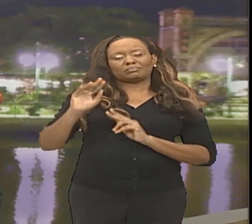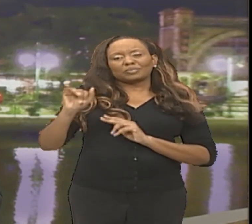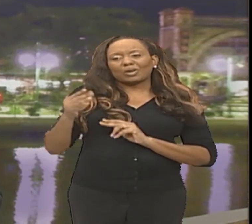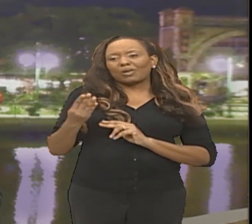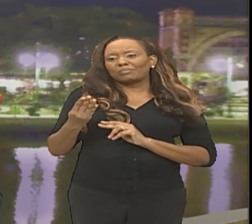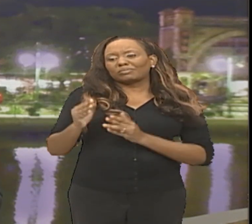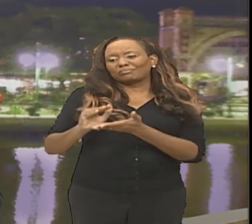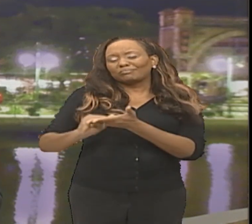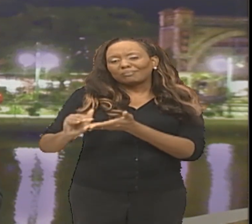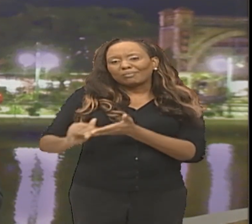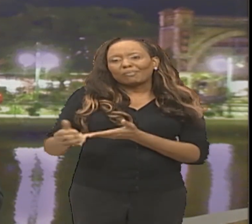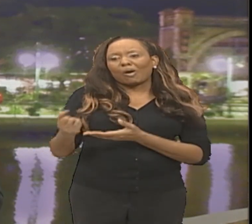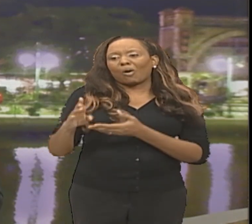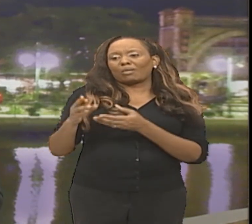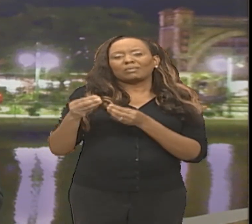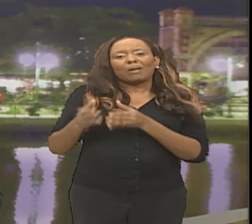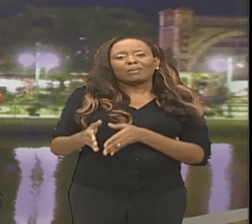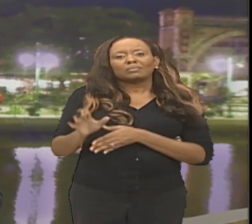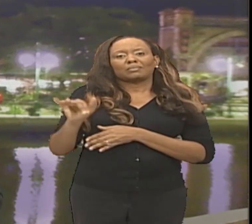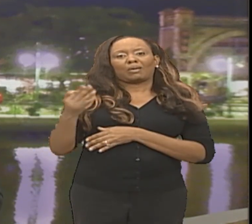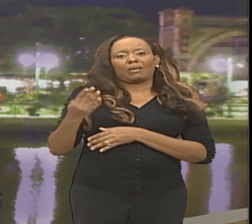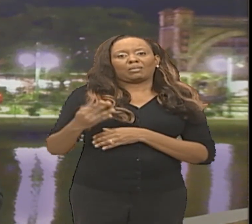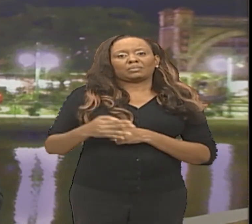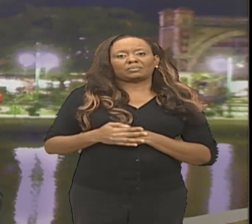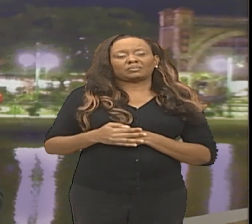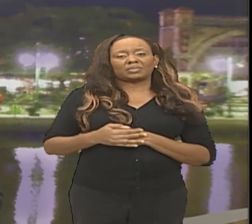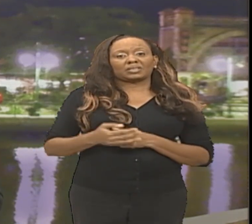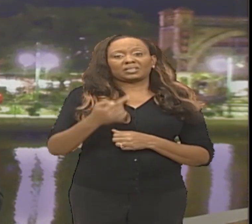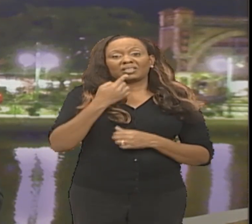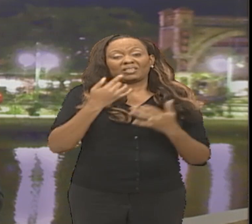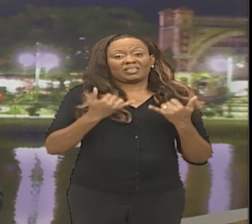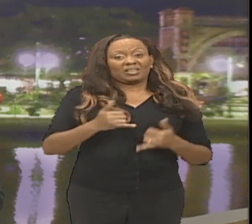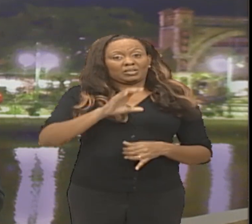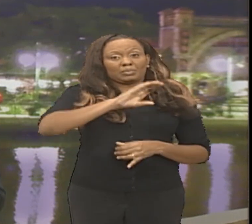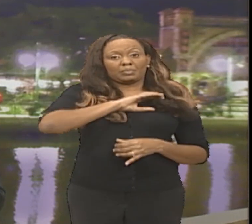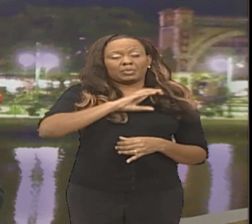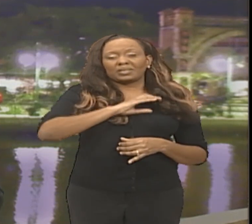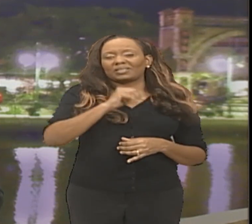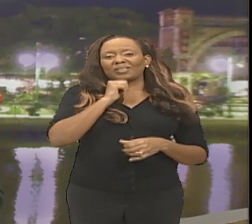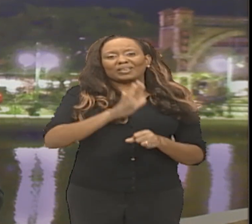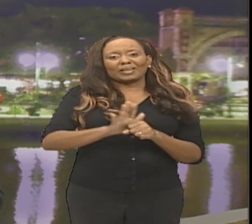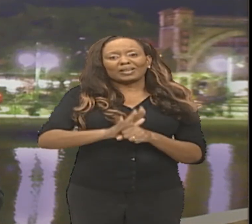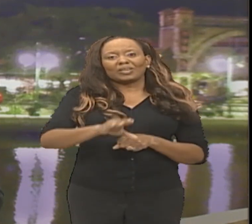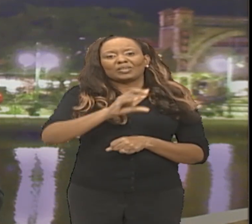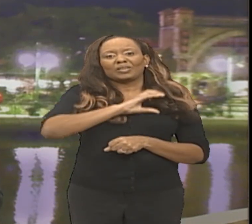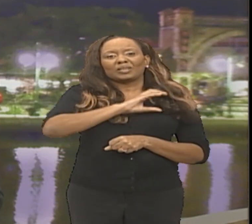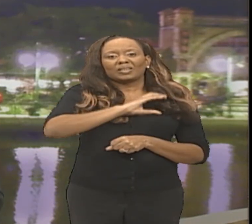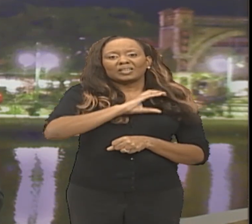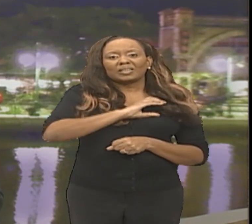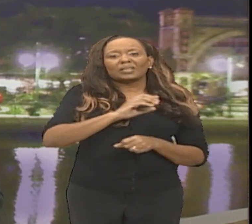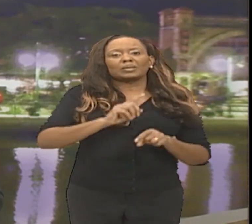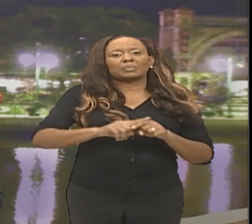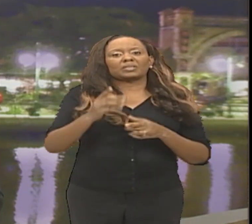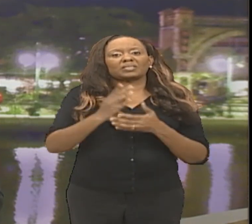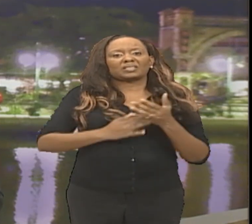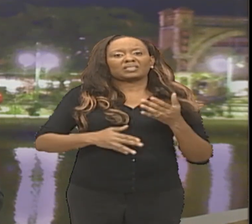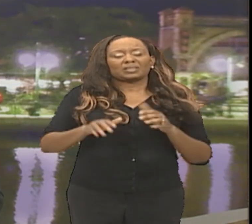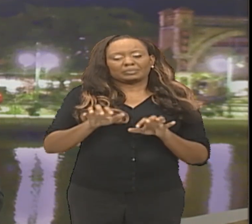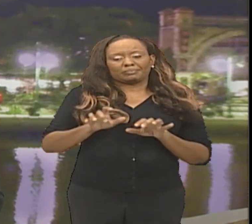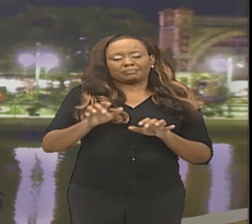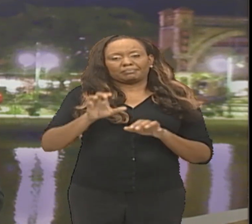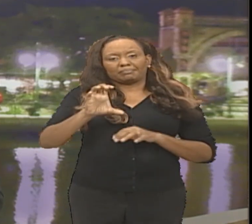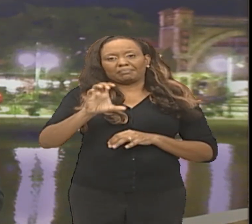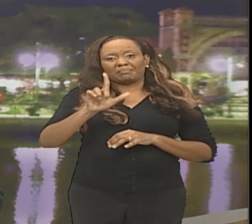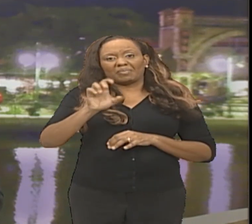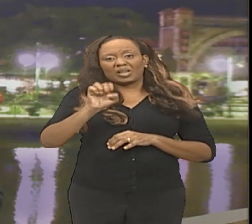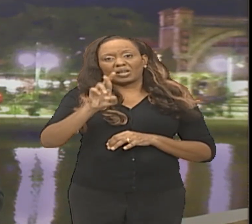issues relating to the impact on an already short-staffed police force, saying he was informed clerical officers were among those slated